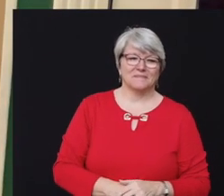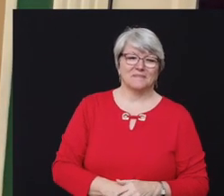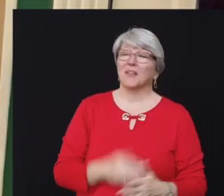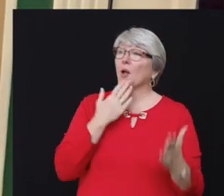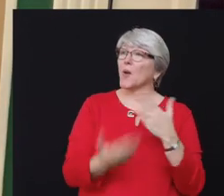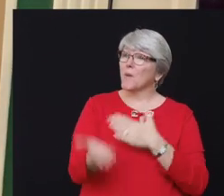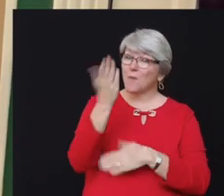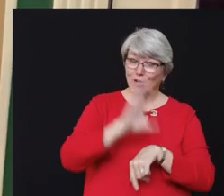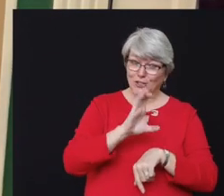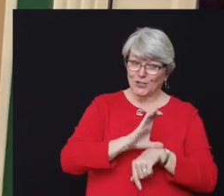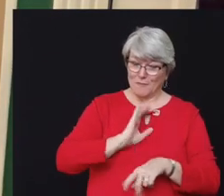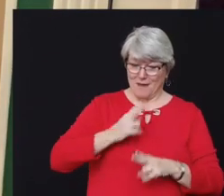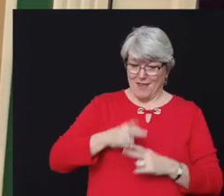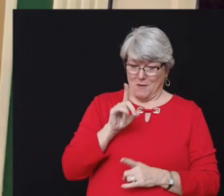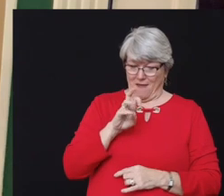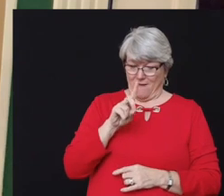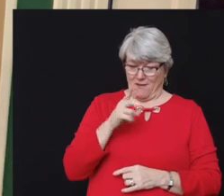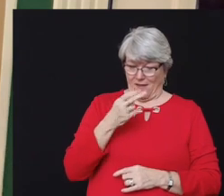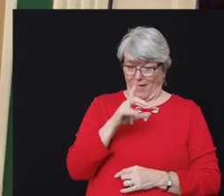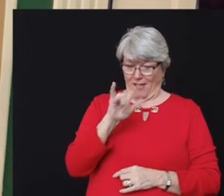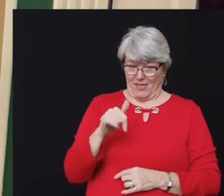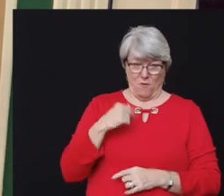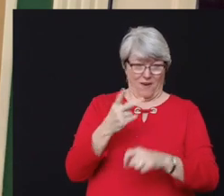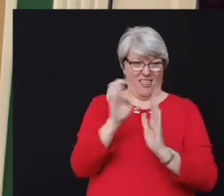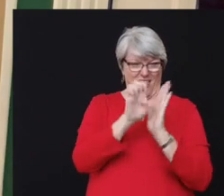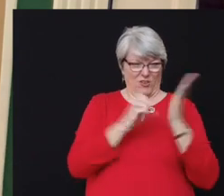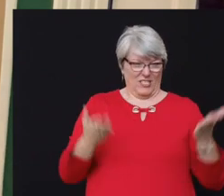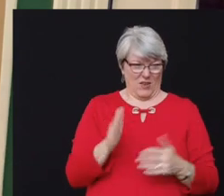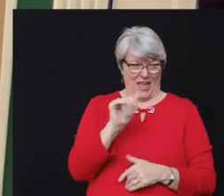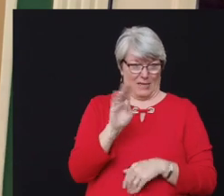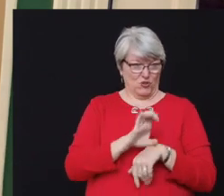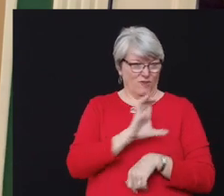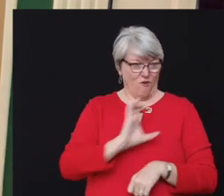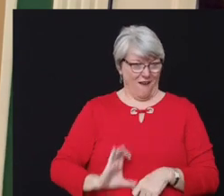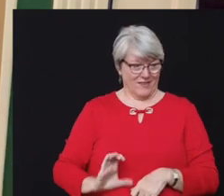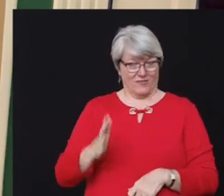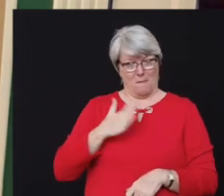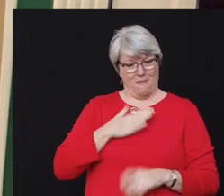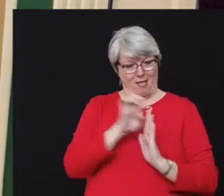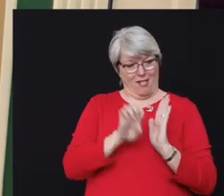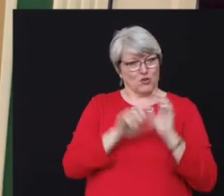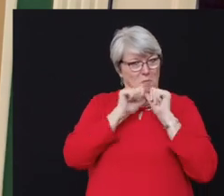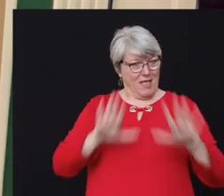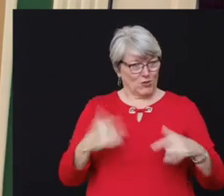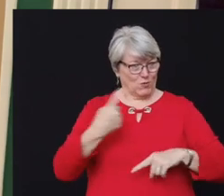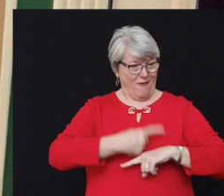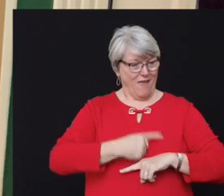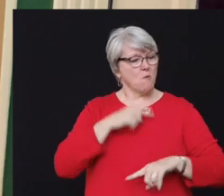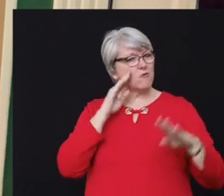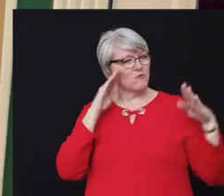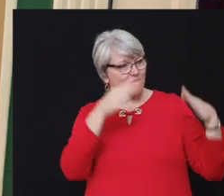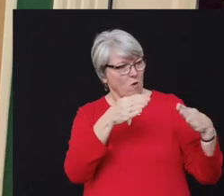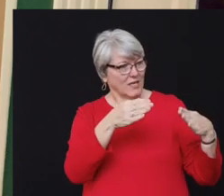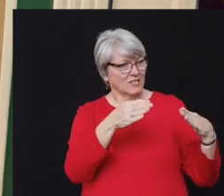Good morning, church. I'm David Haley, one of the shepherds at the A&M Church of Christ. For my shepherd's blessing today, I'd like to focus